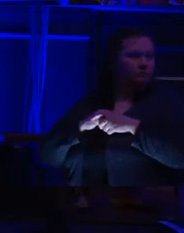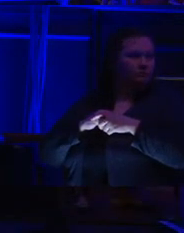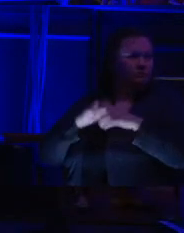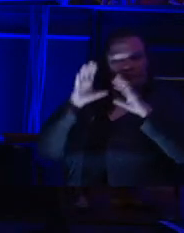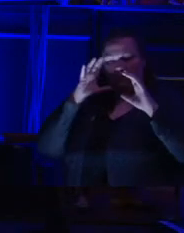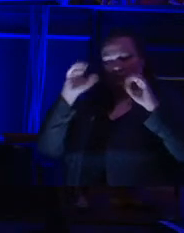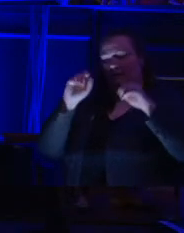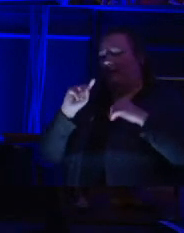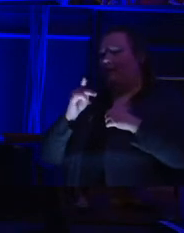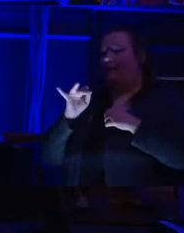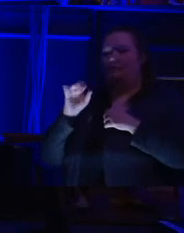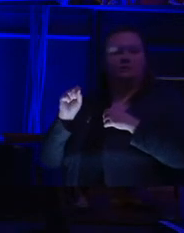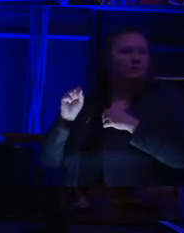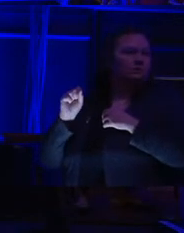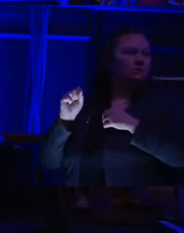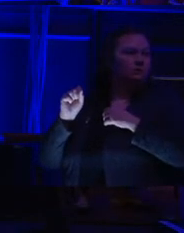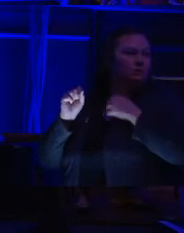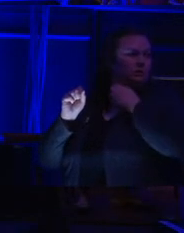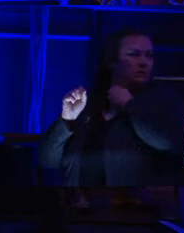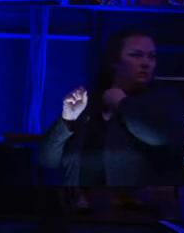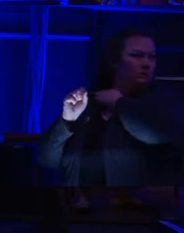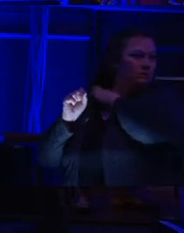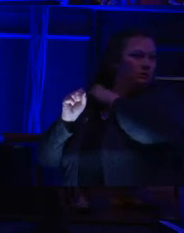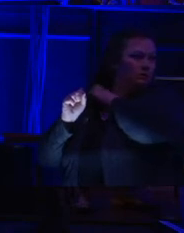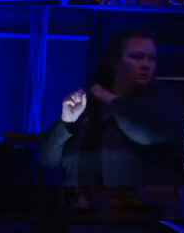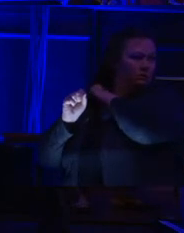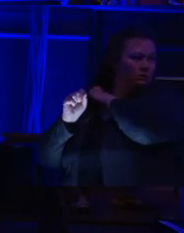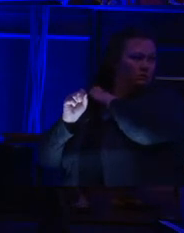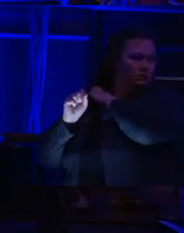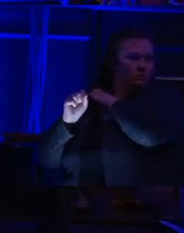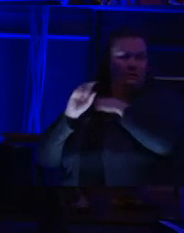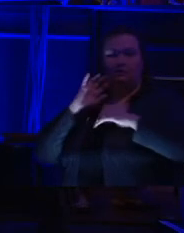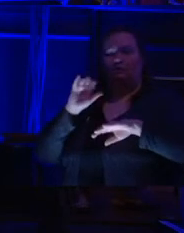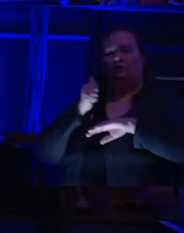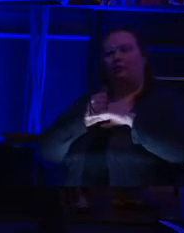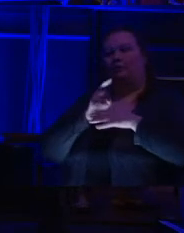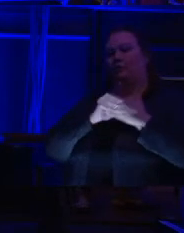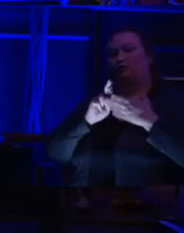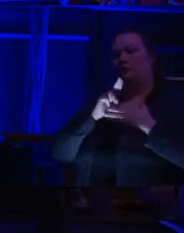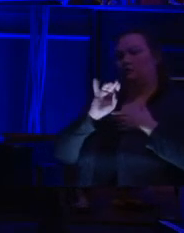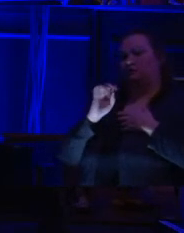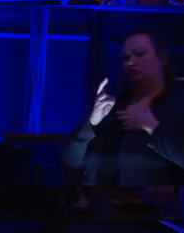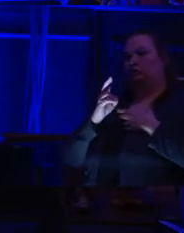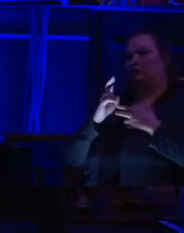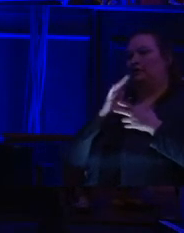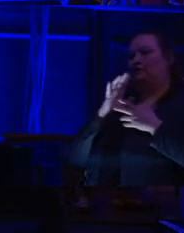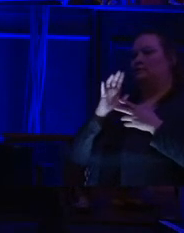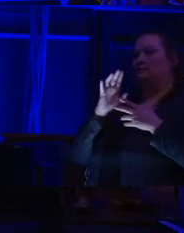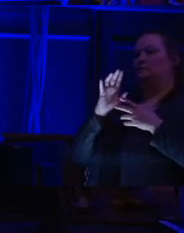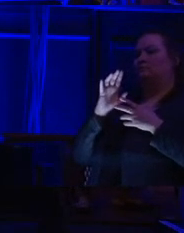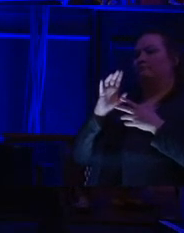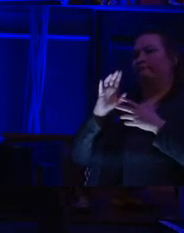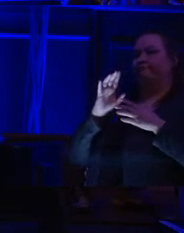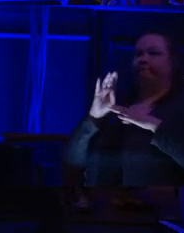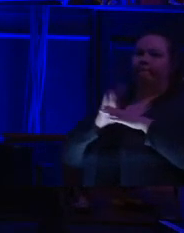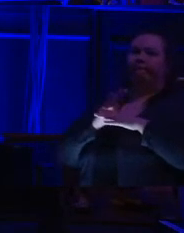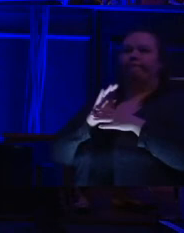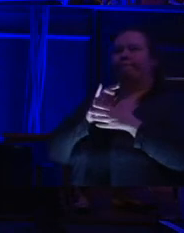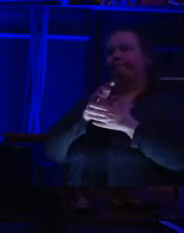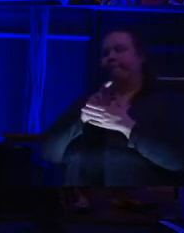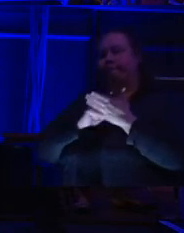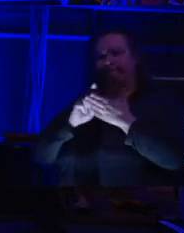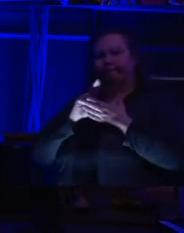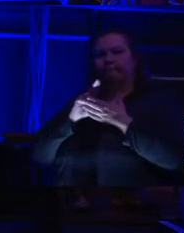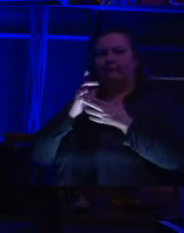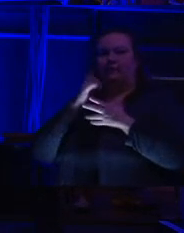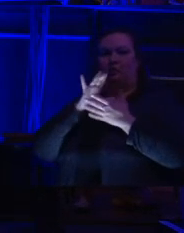President James Angel then framed the University of Michigan as an institution, as a champion